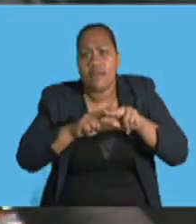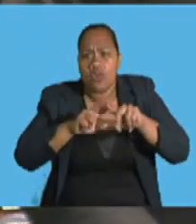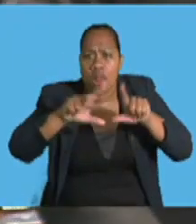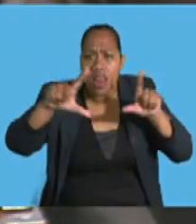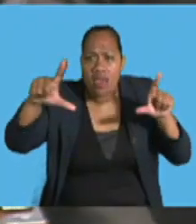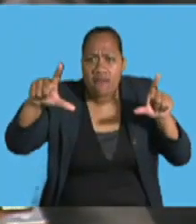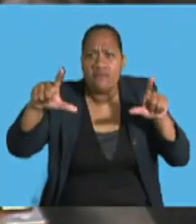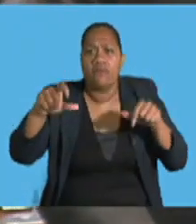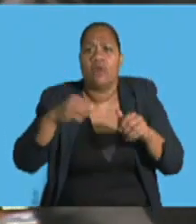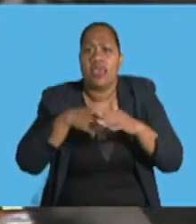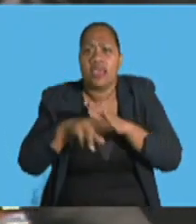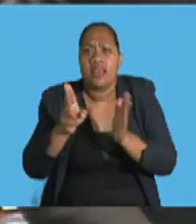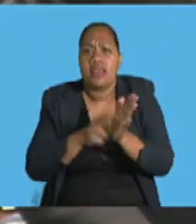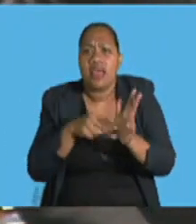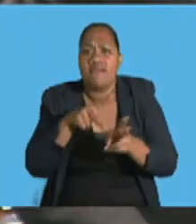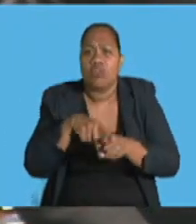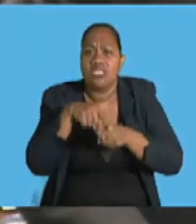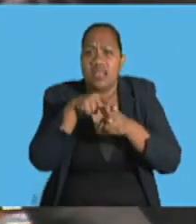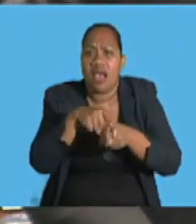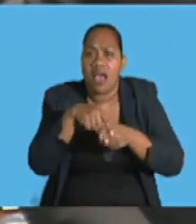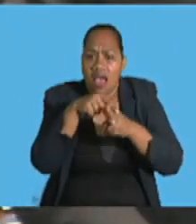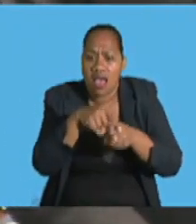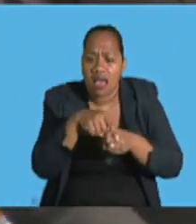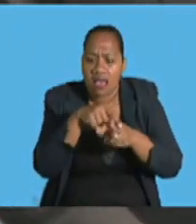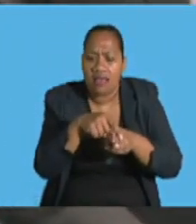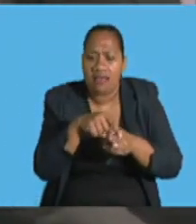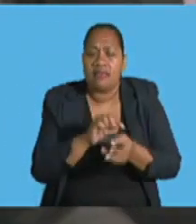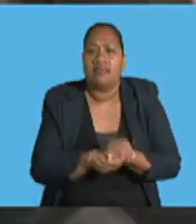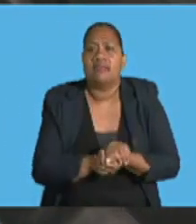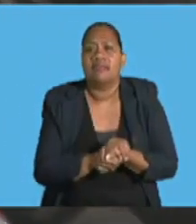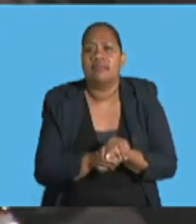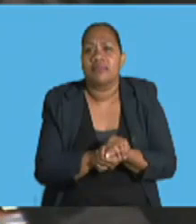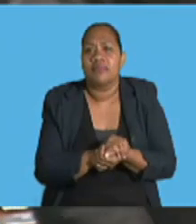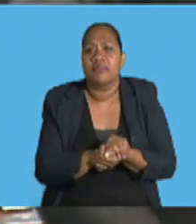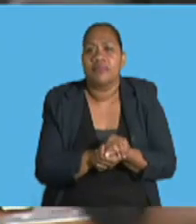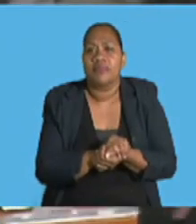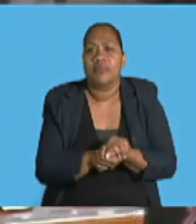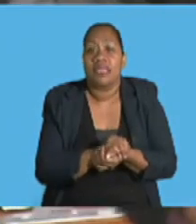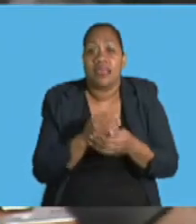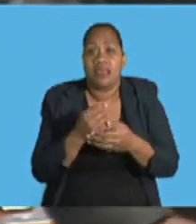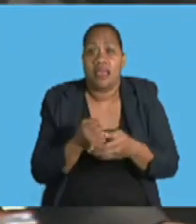in Navosa, and they continue to harvest and supply in the Fijian market.